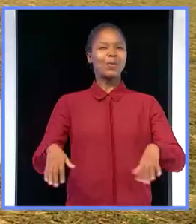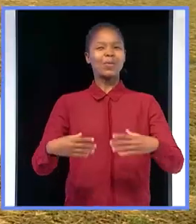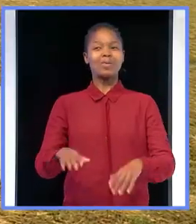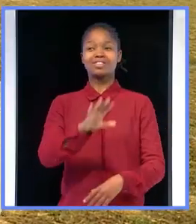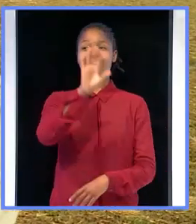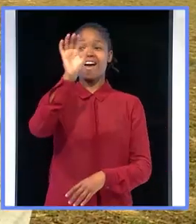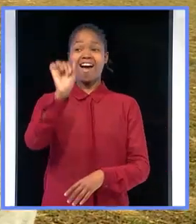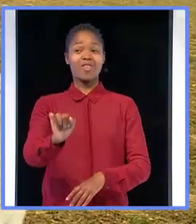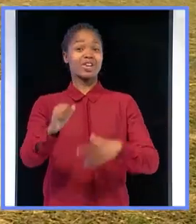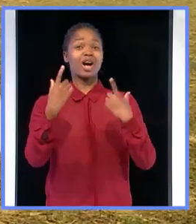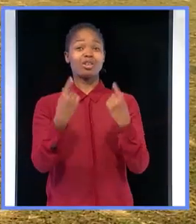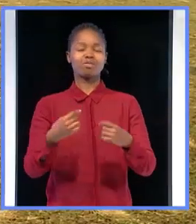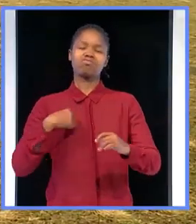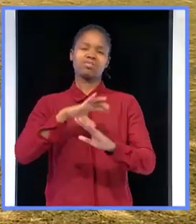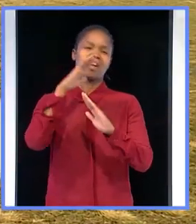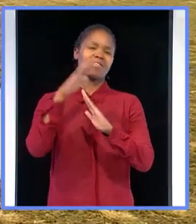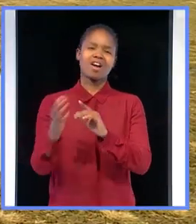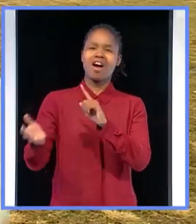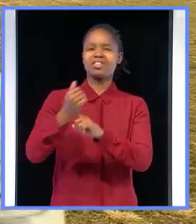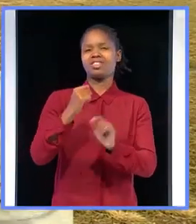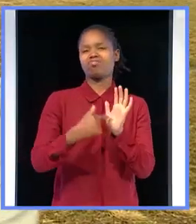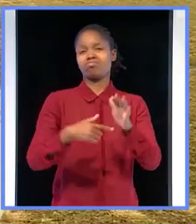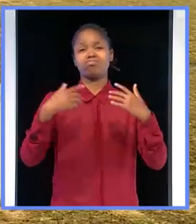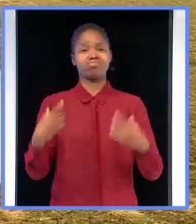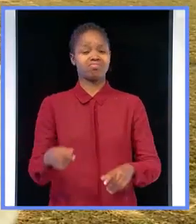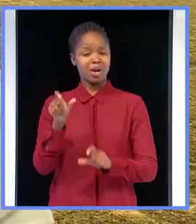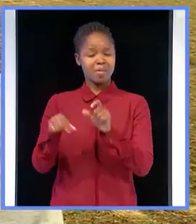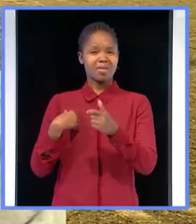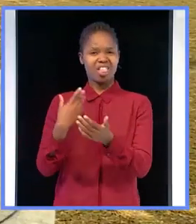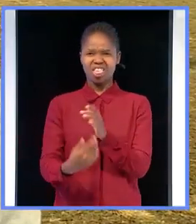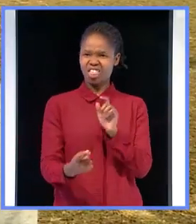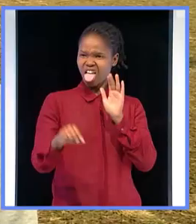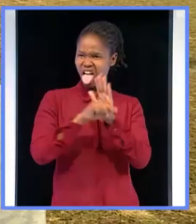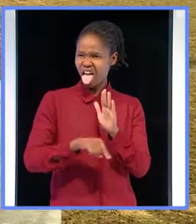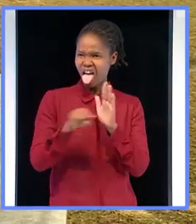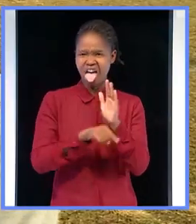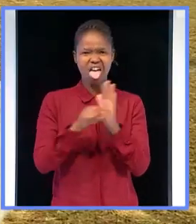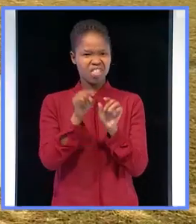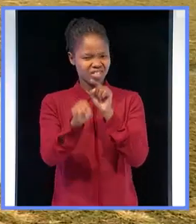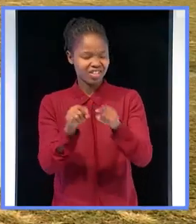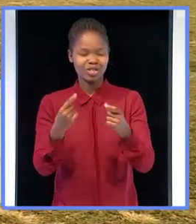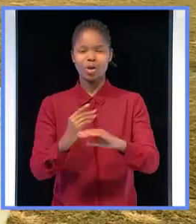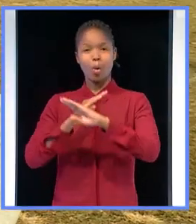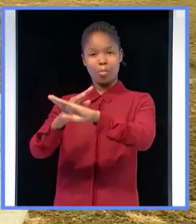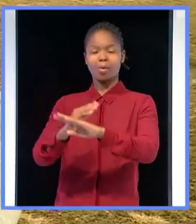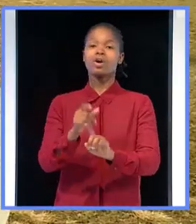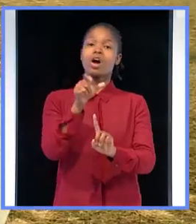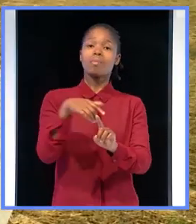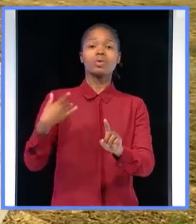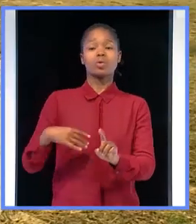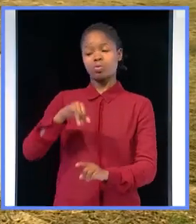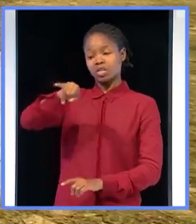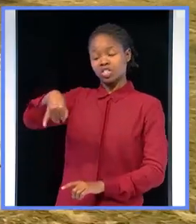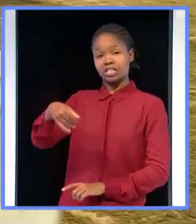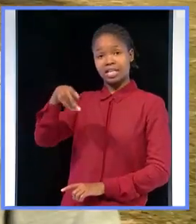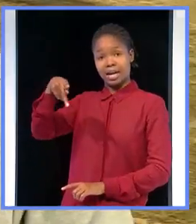La South Africa masiqala senze into emangazayo, then you get people who are there to oppose the things that we do. So today ngikhuluma no JP Strydom,